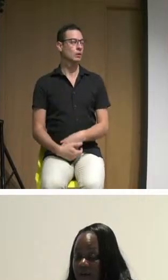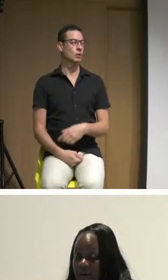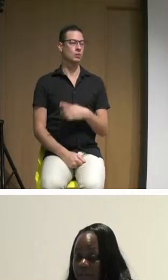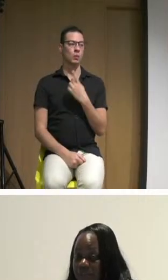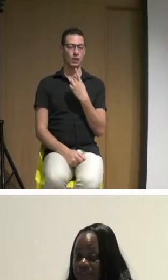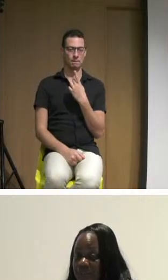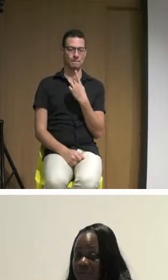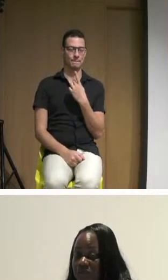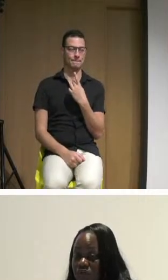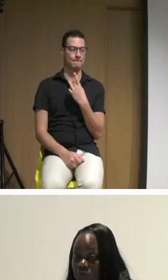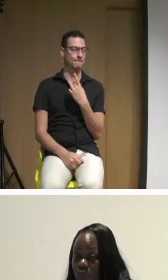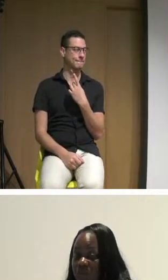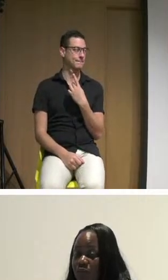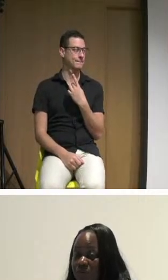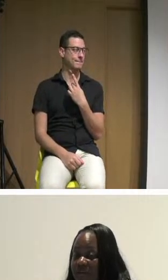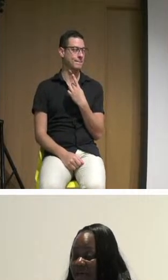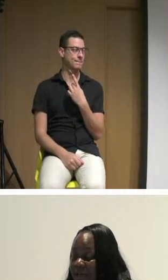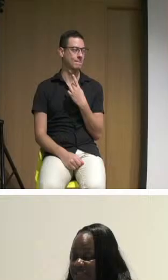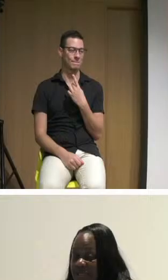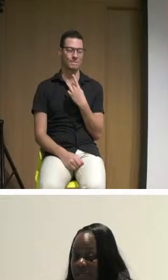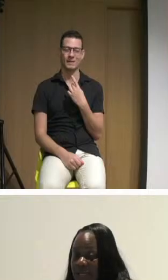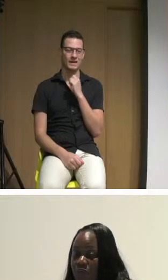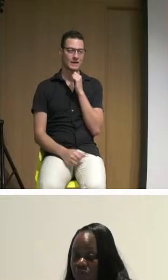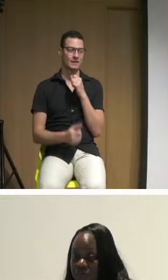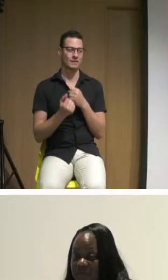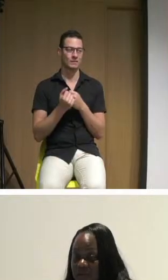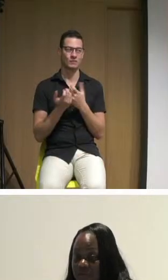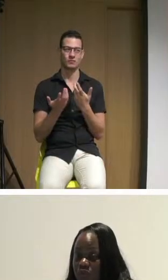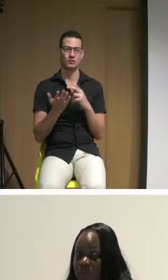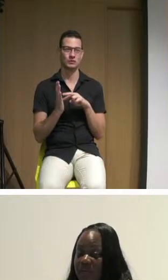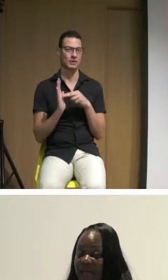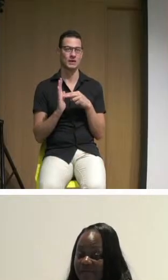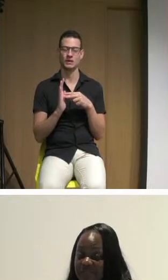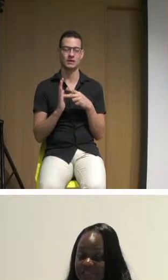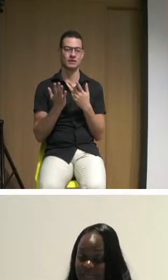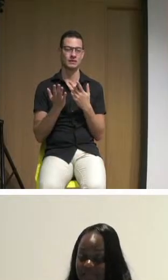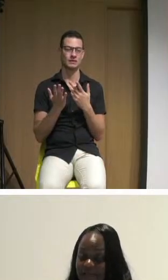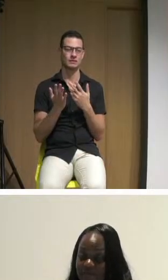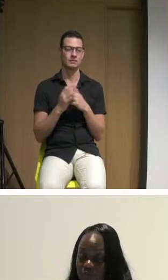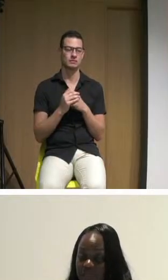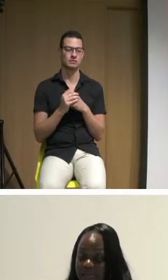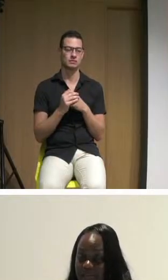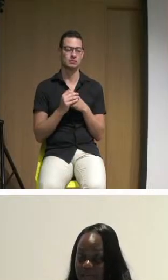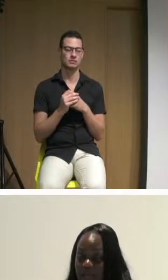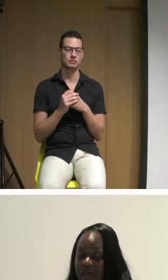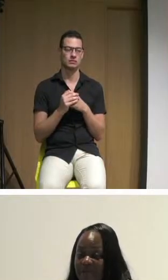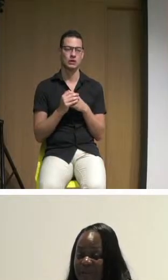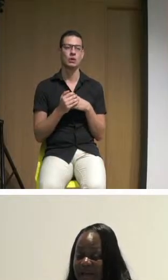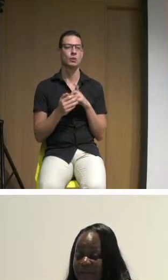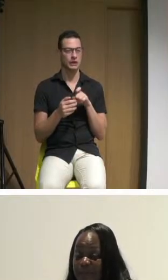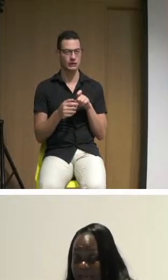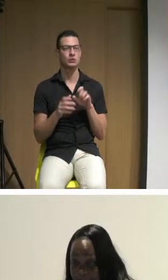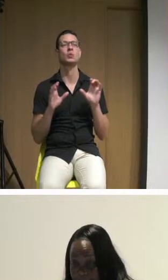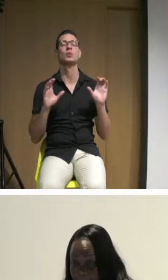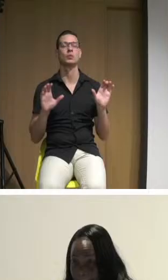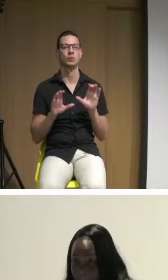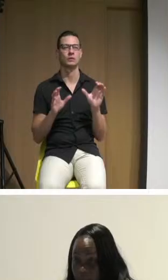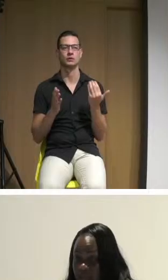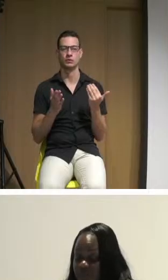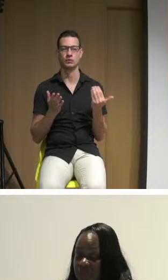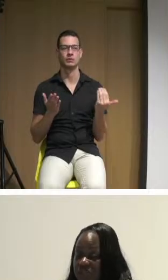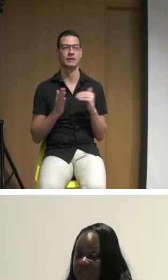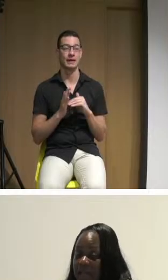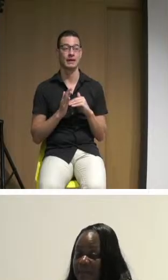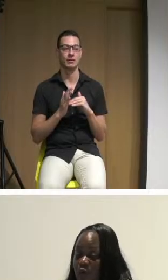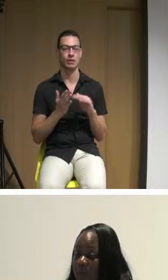And so we were not in order there. So we would have to take that vote again by ballot.